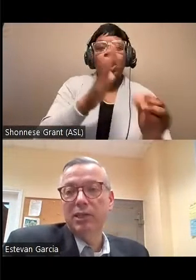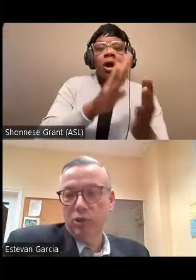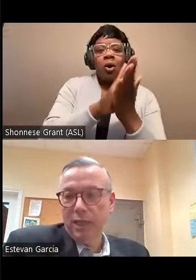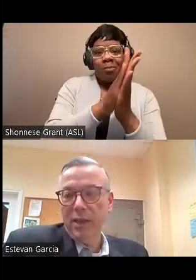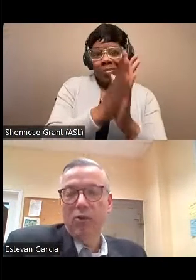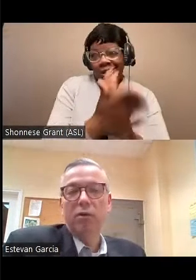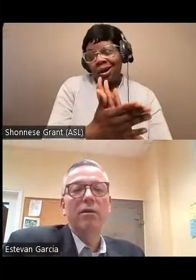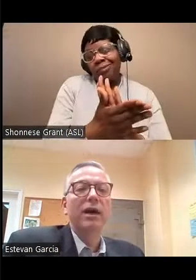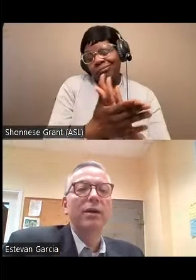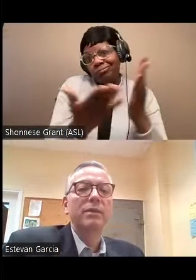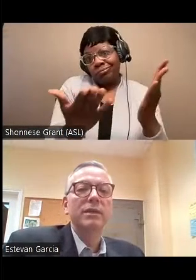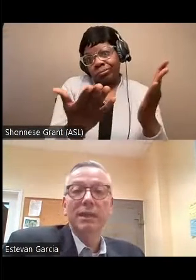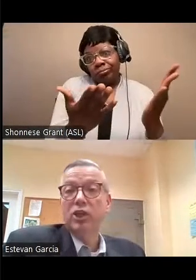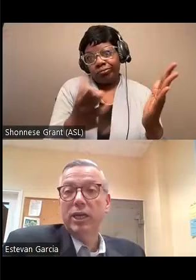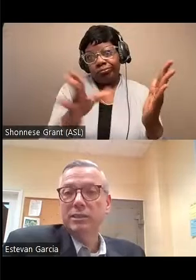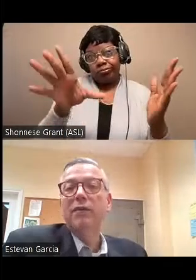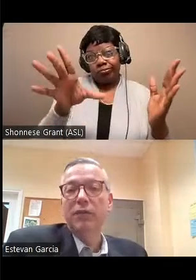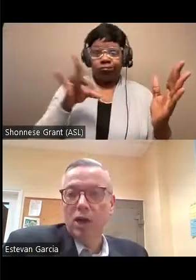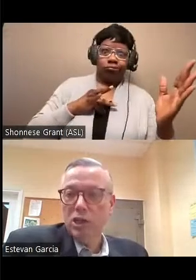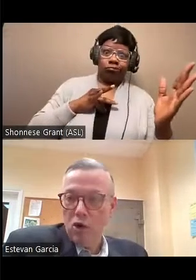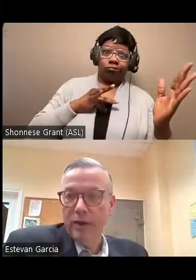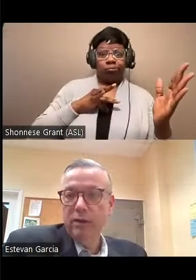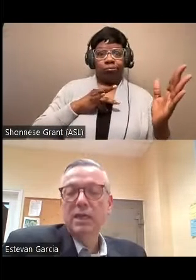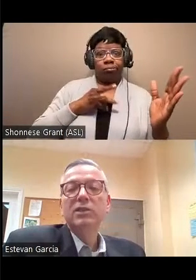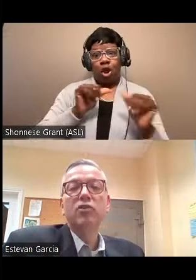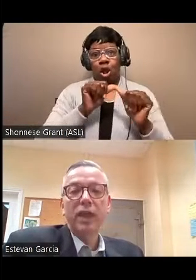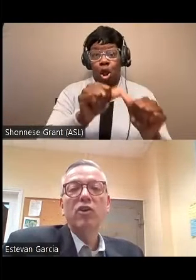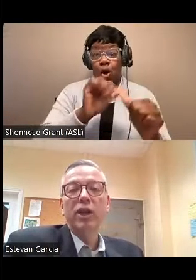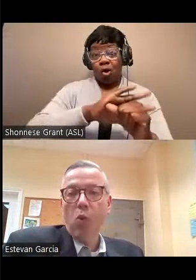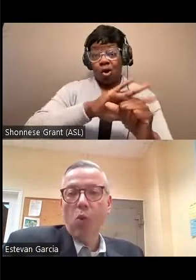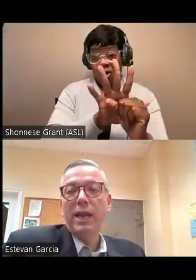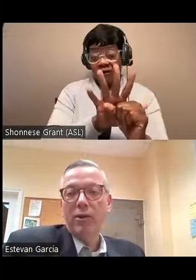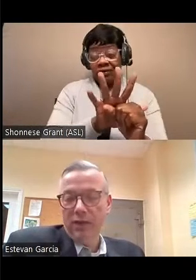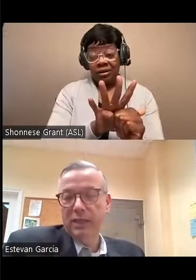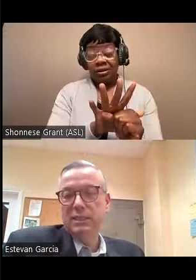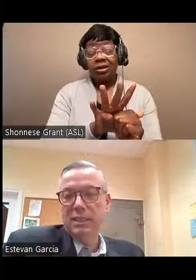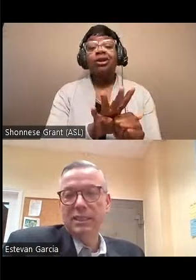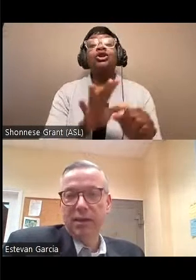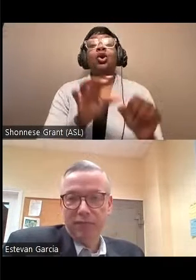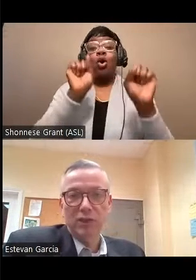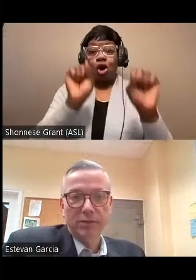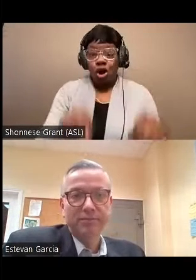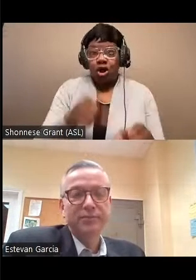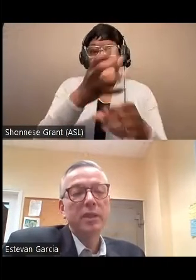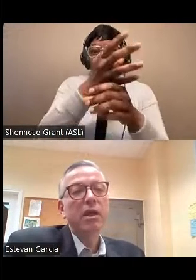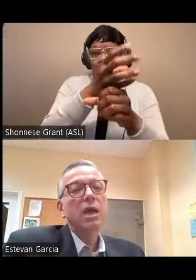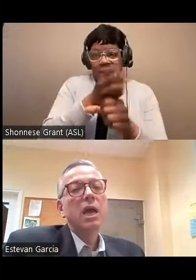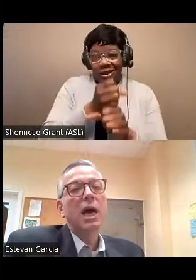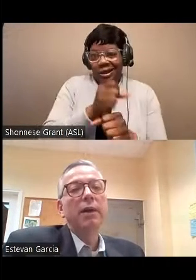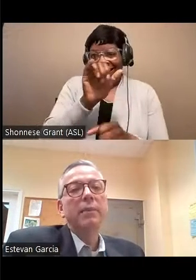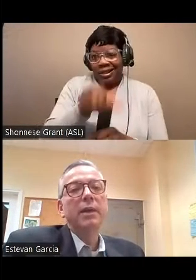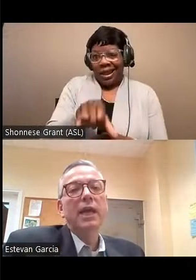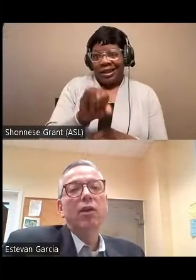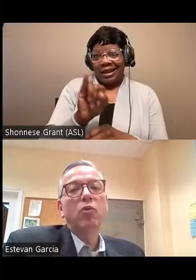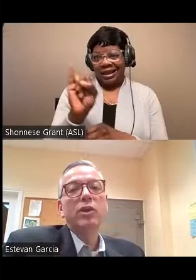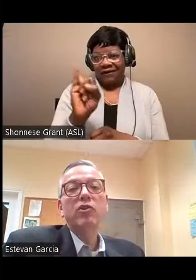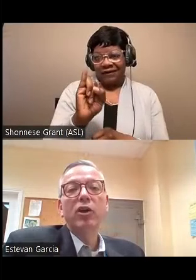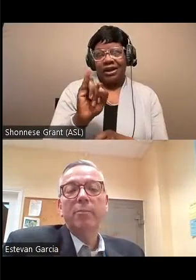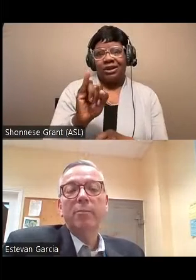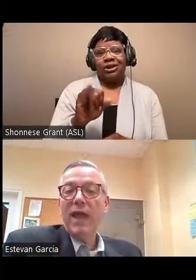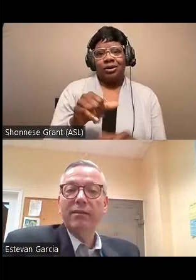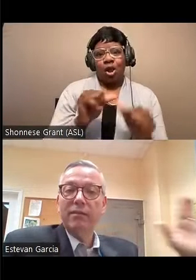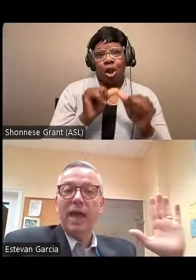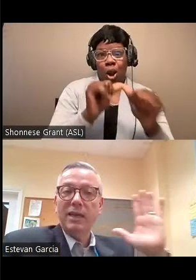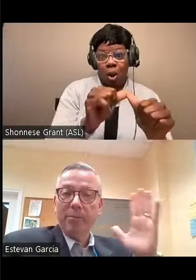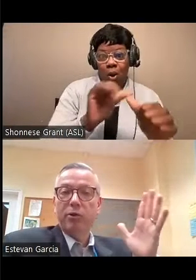victims essentially, or subjects of long COVID. So they could acquire this infection. When you